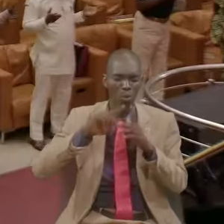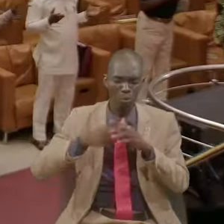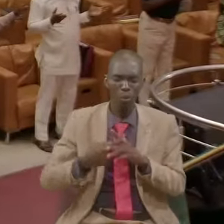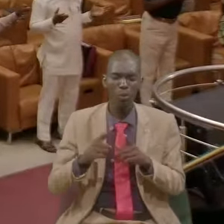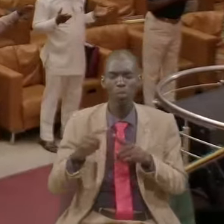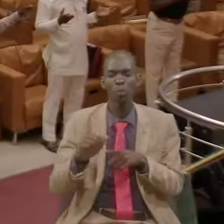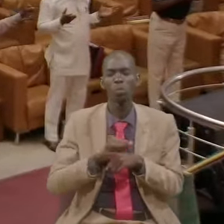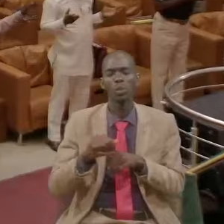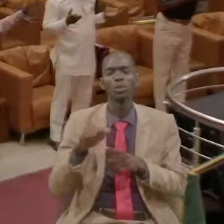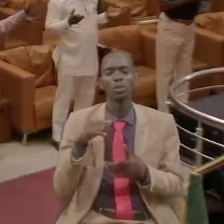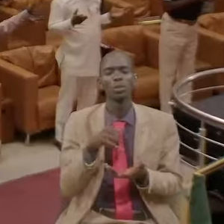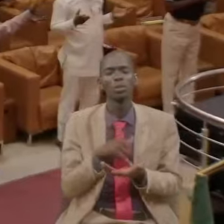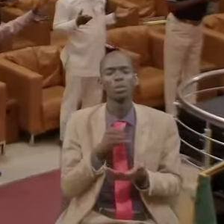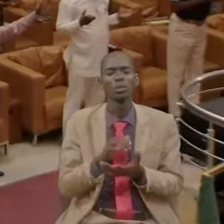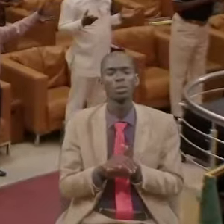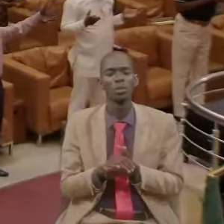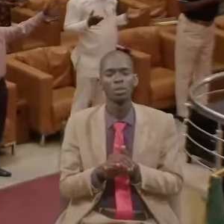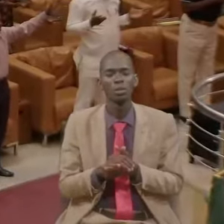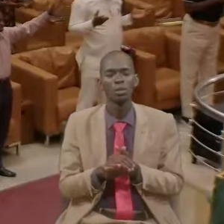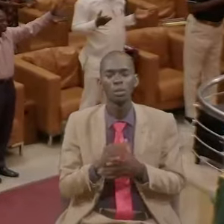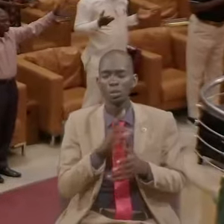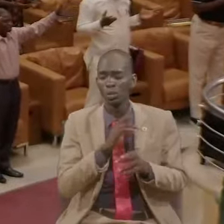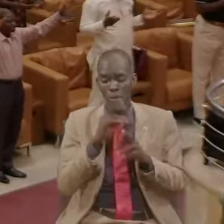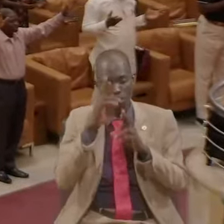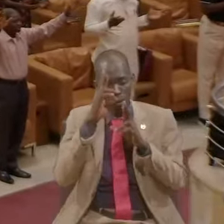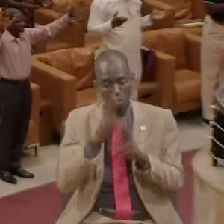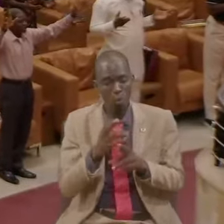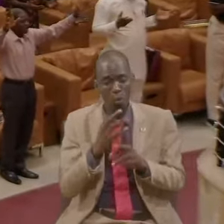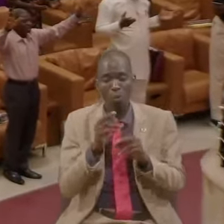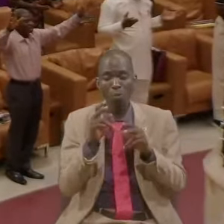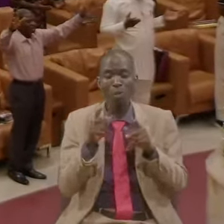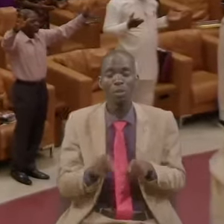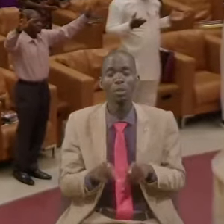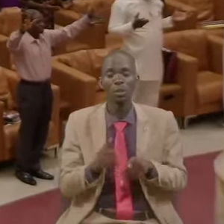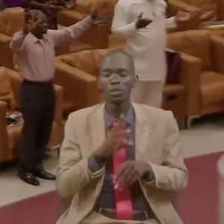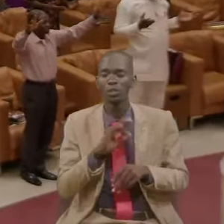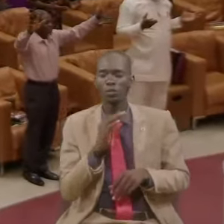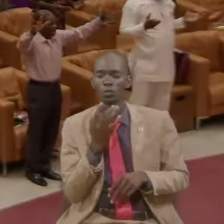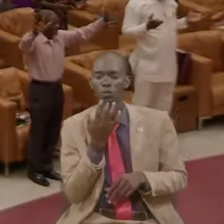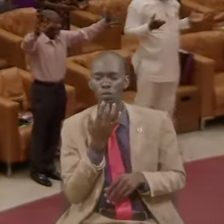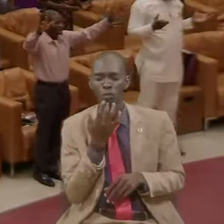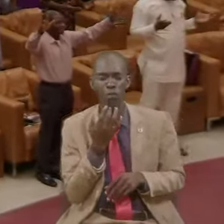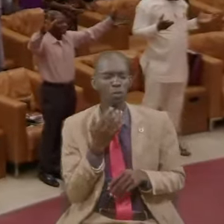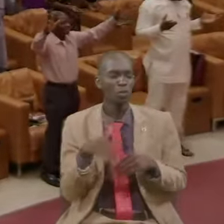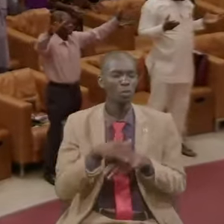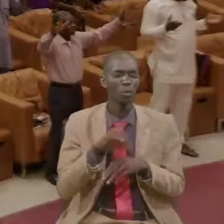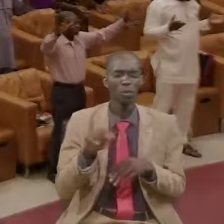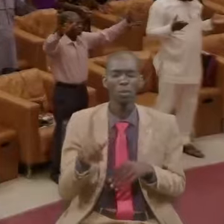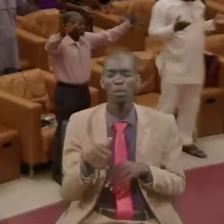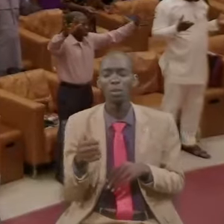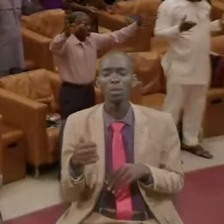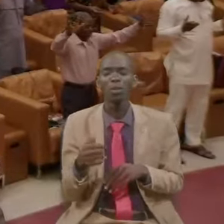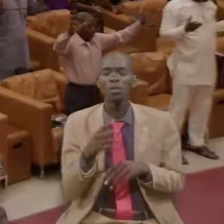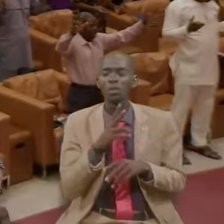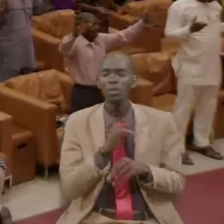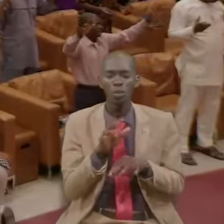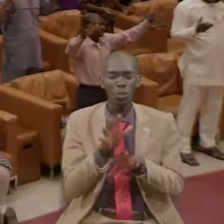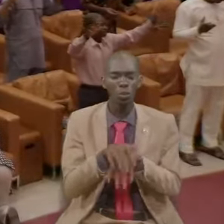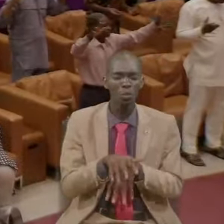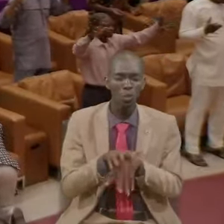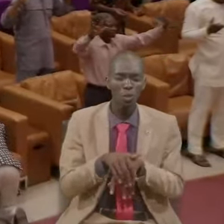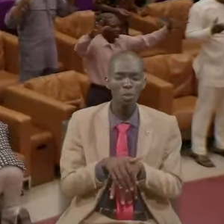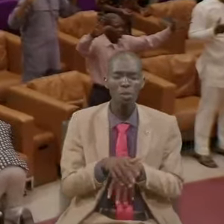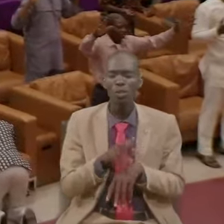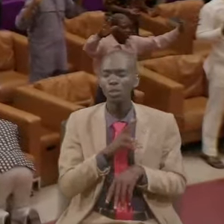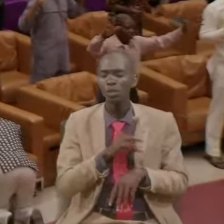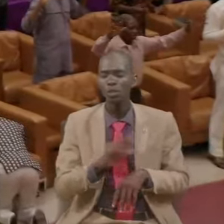it. No respect of persons, no partiality, no hypocrisy,